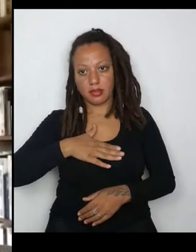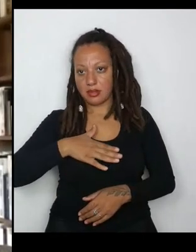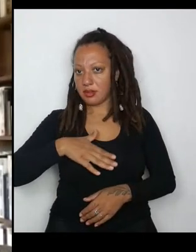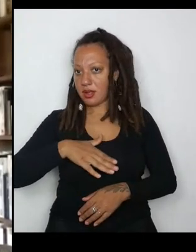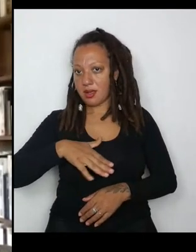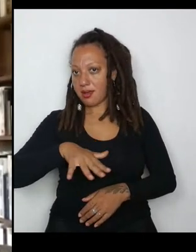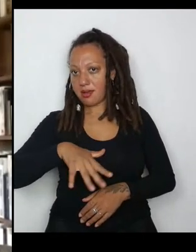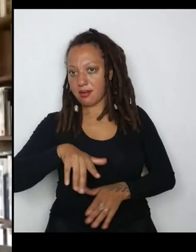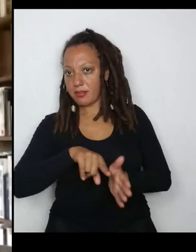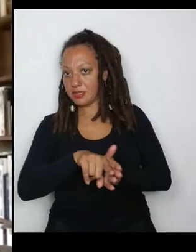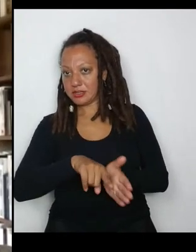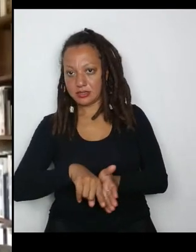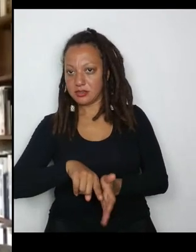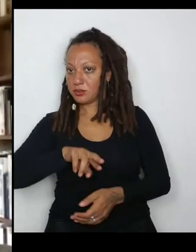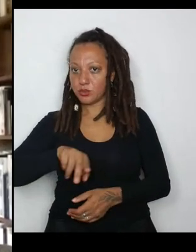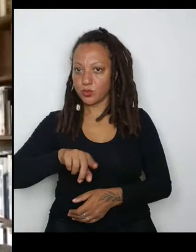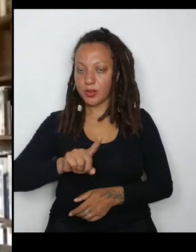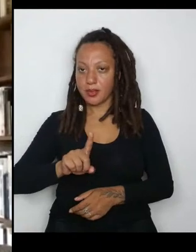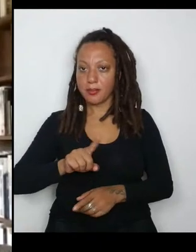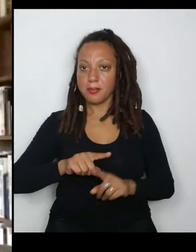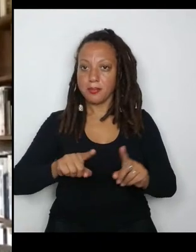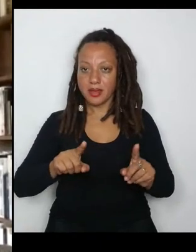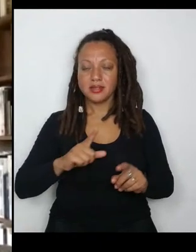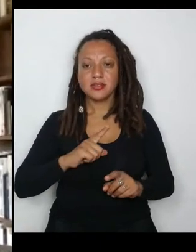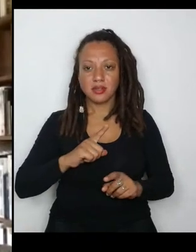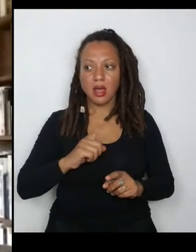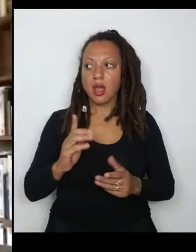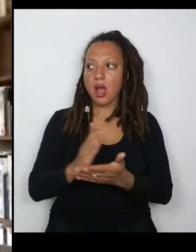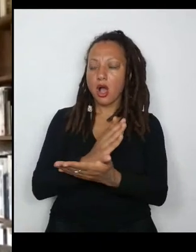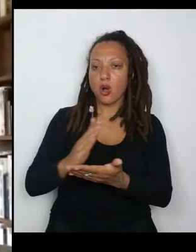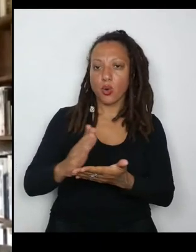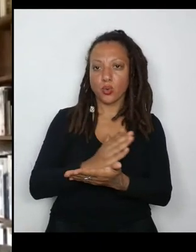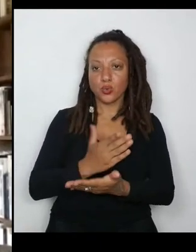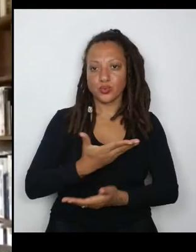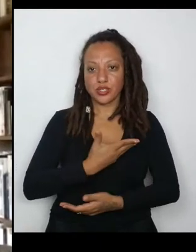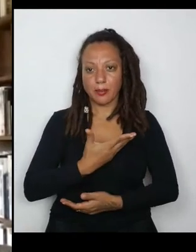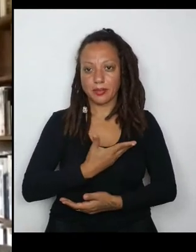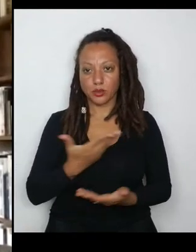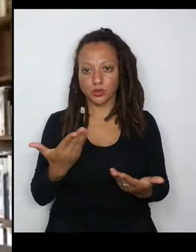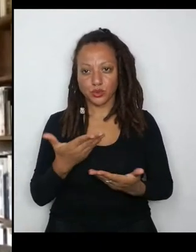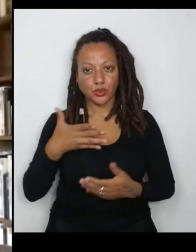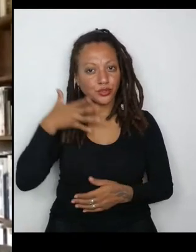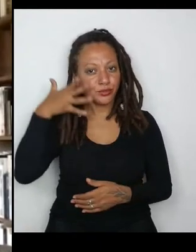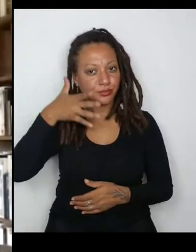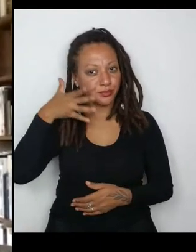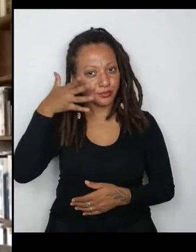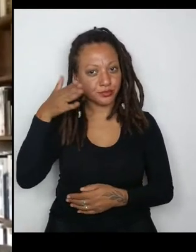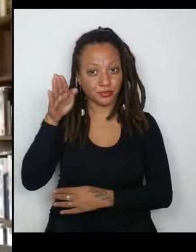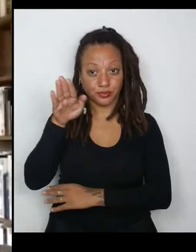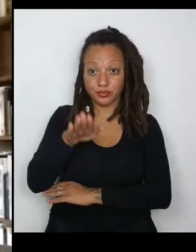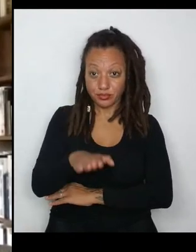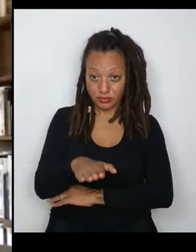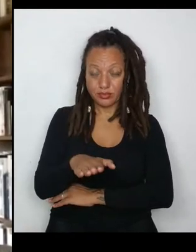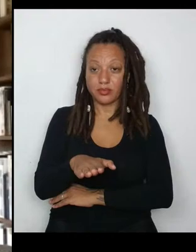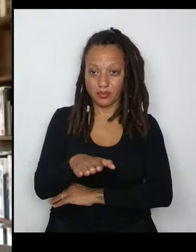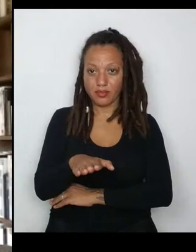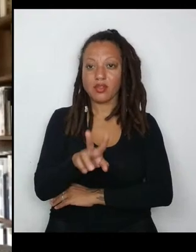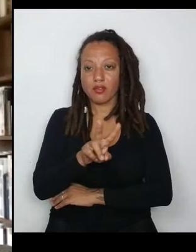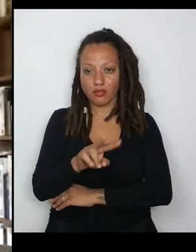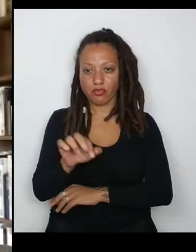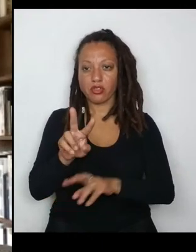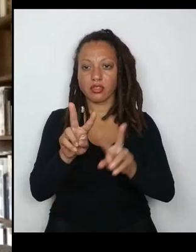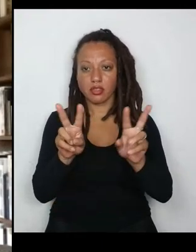speakers that you have coming up this afternoon and that um or later today depending on the time zone um that's going to be fascinating